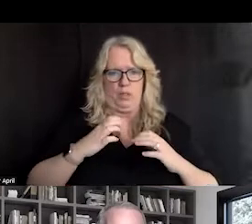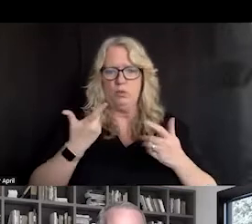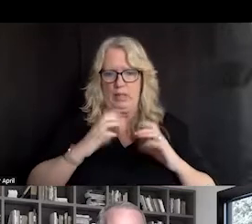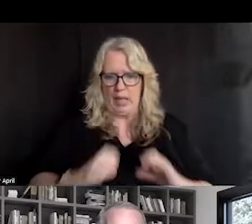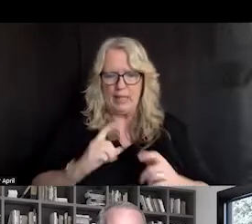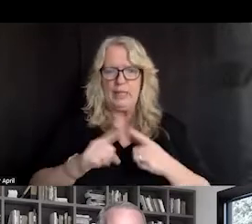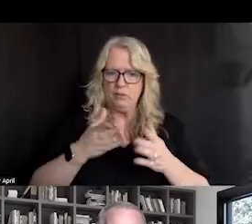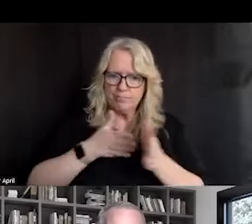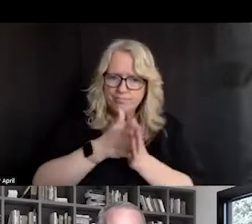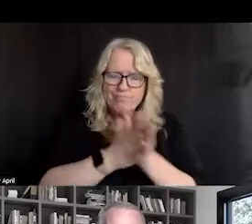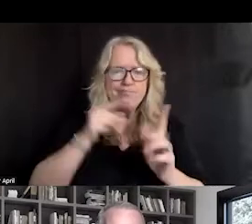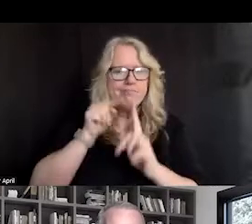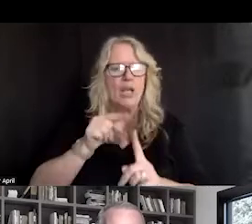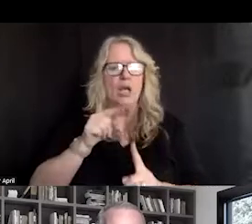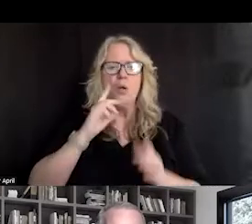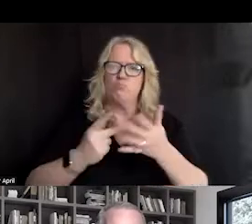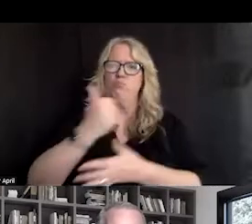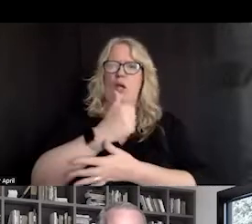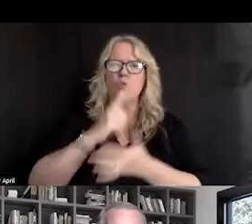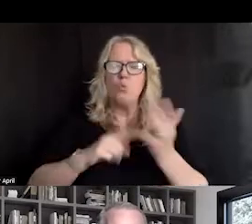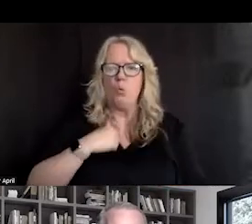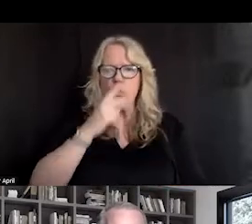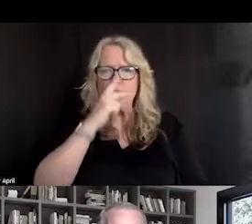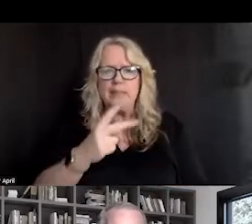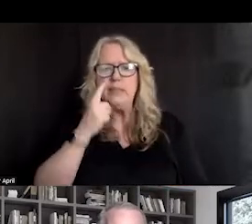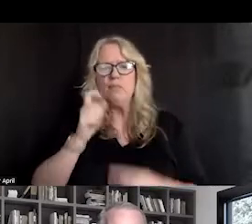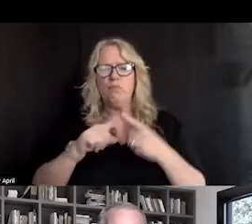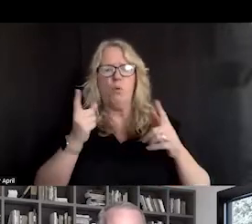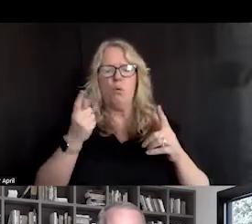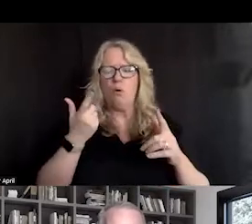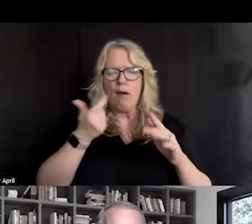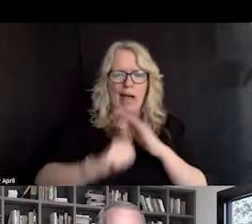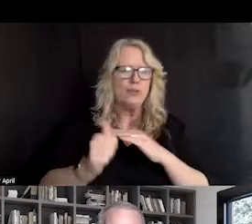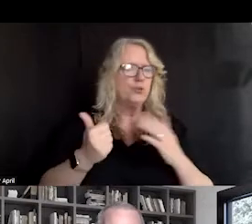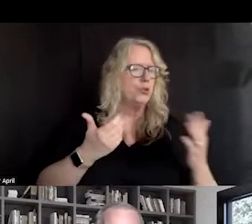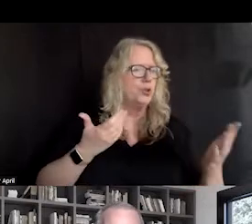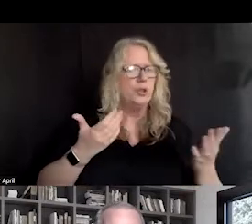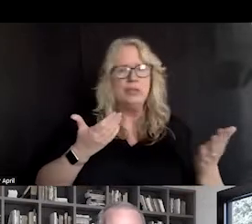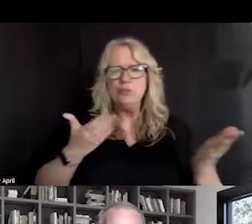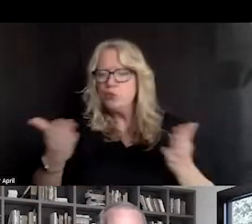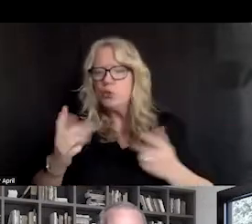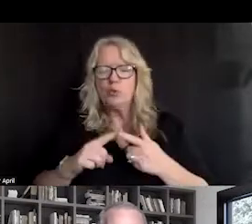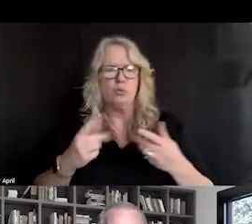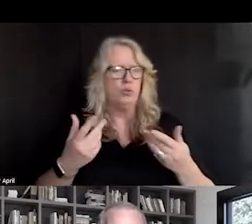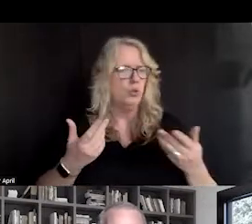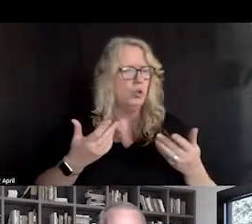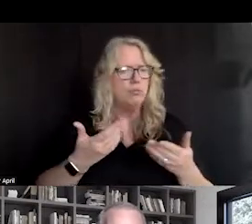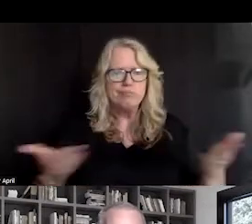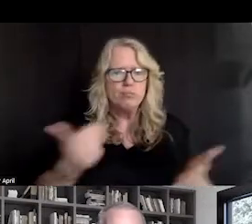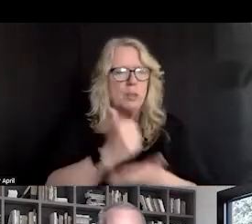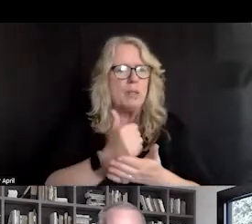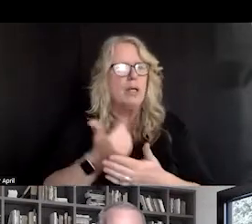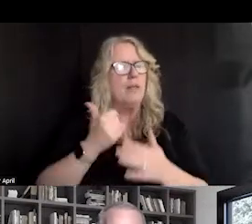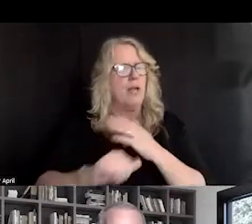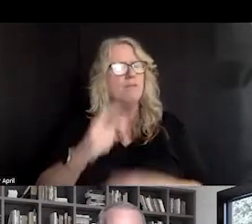by the priorities that we see in underserved and under-resourced areas of healthcare, particularly brain health